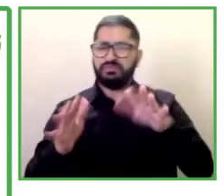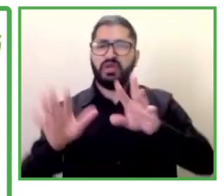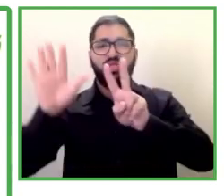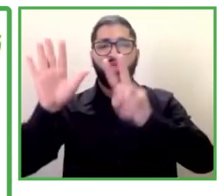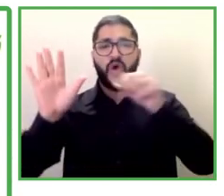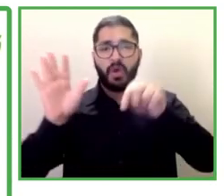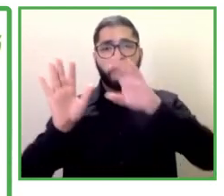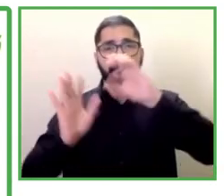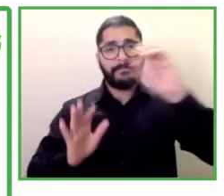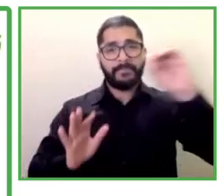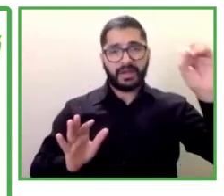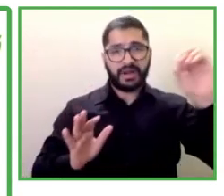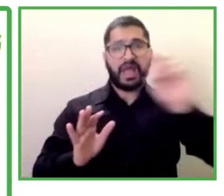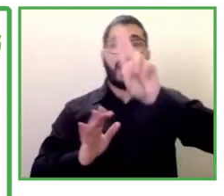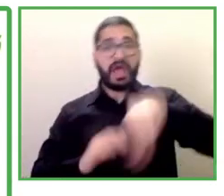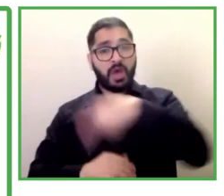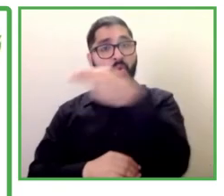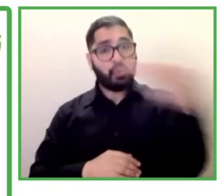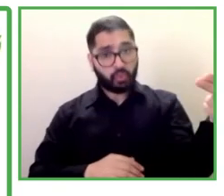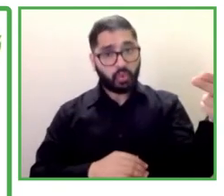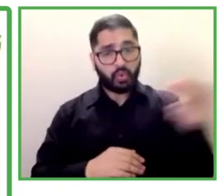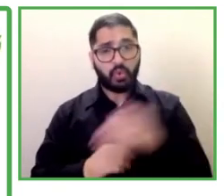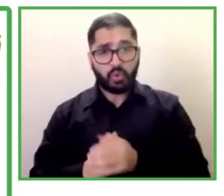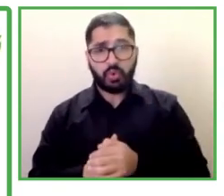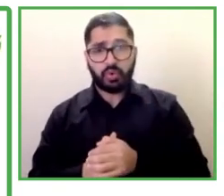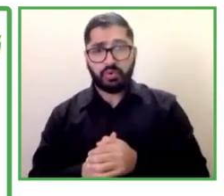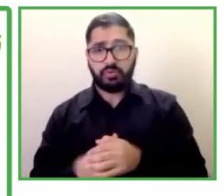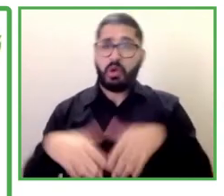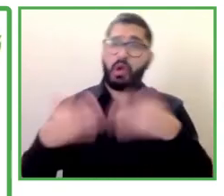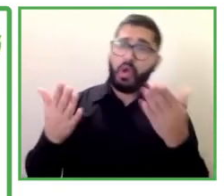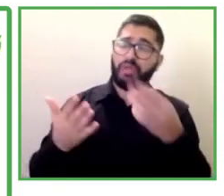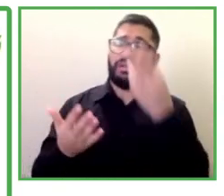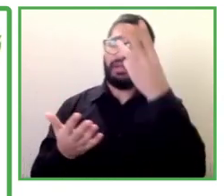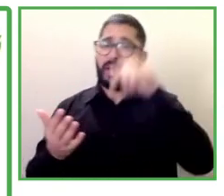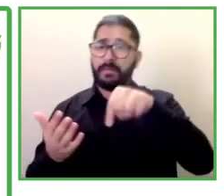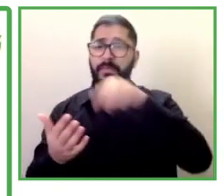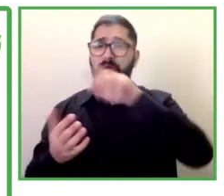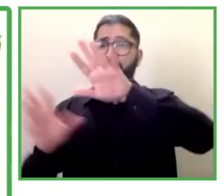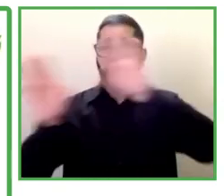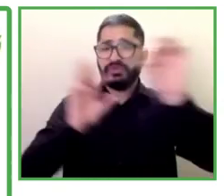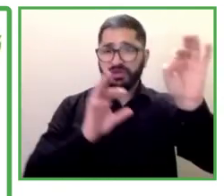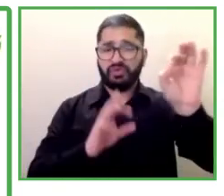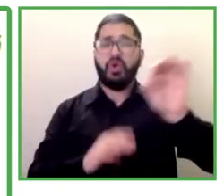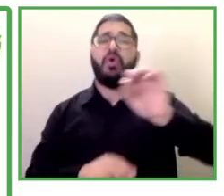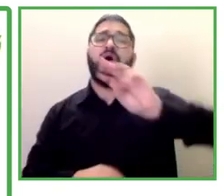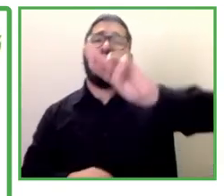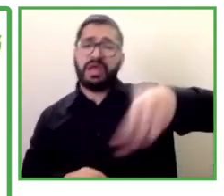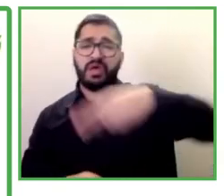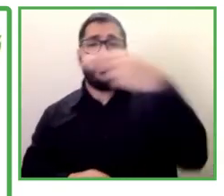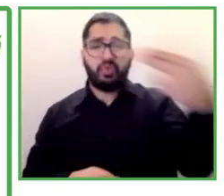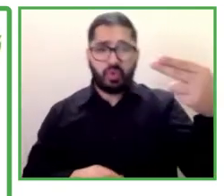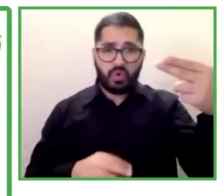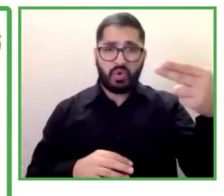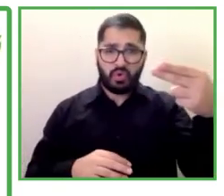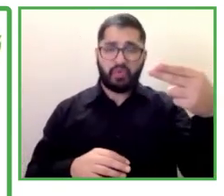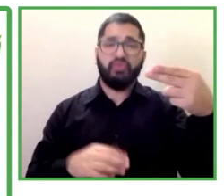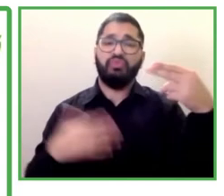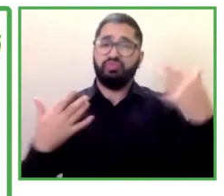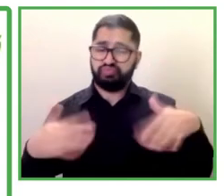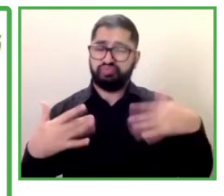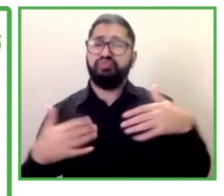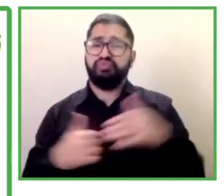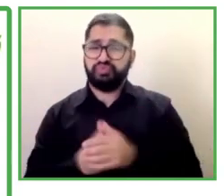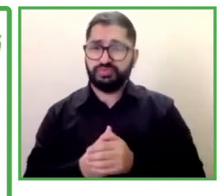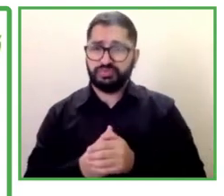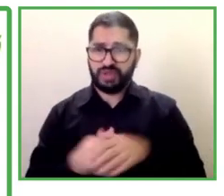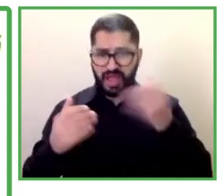euros instead of 3,900. So the subventions, the grants are also for the work